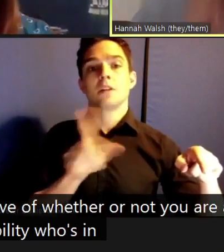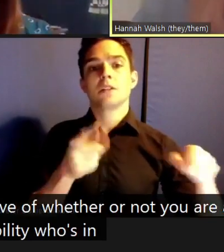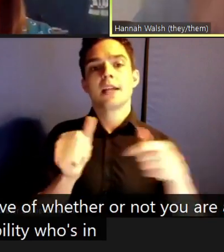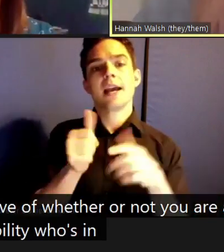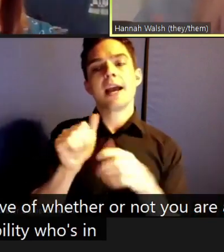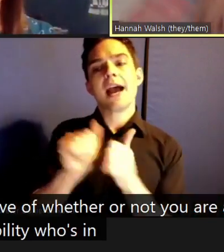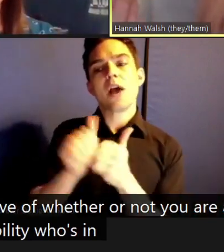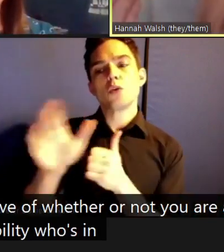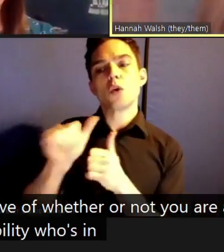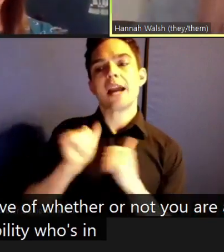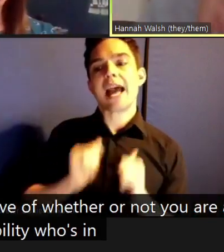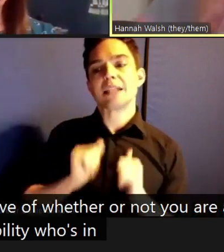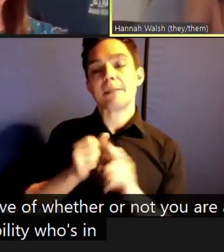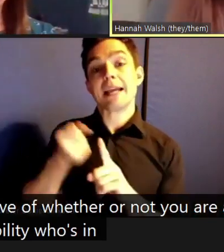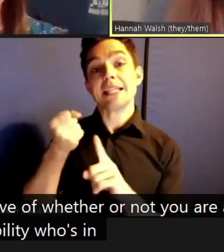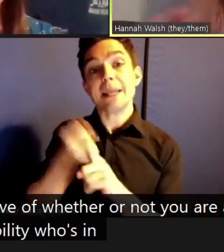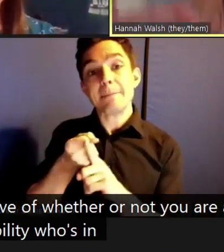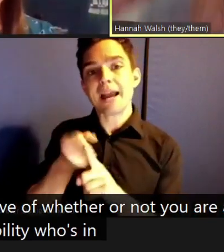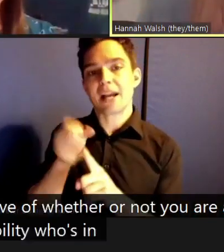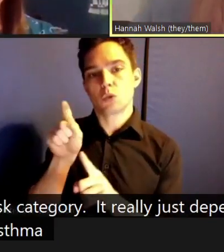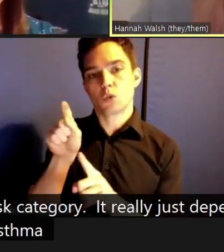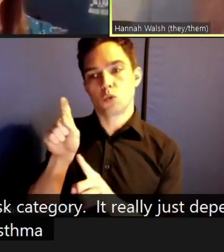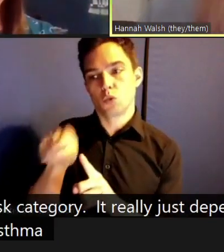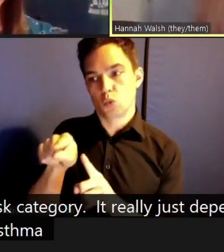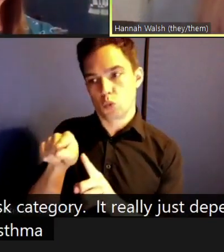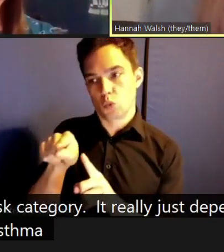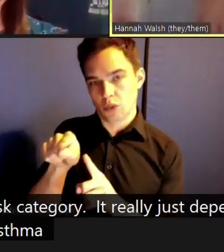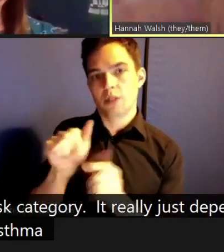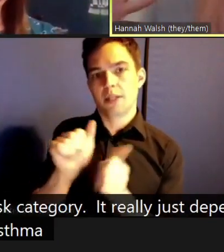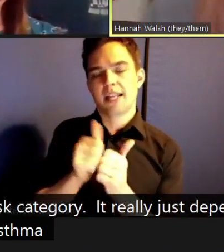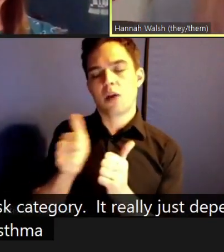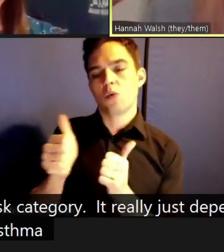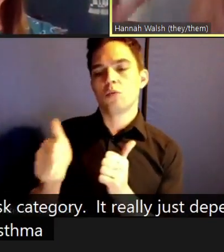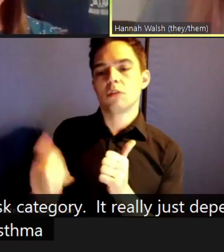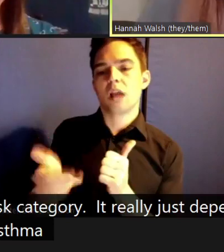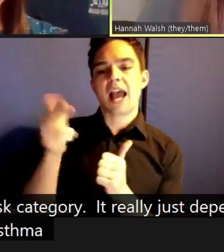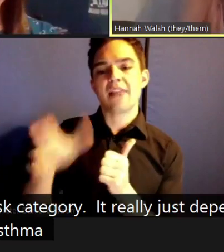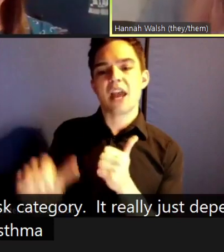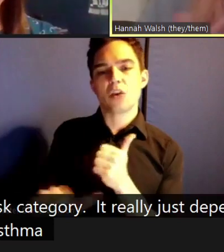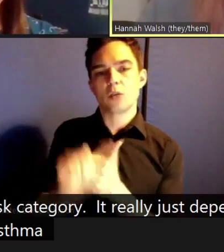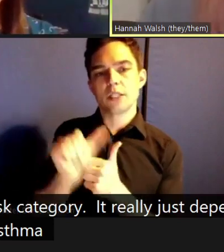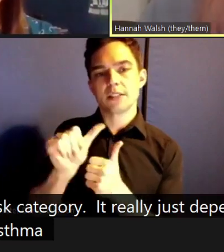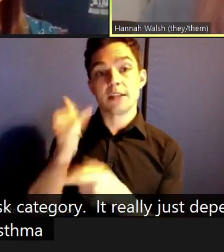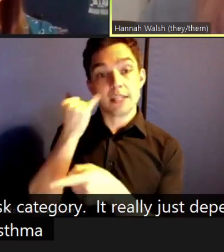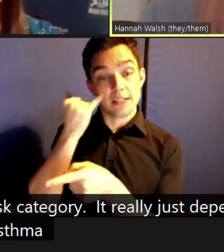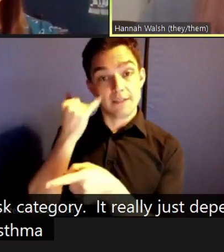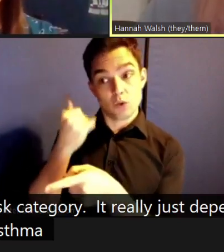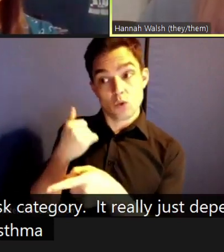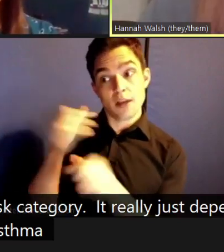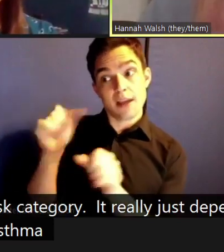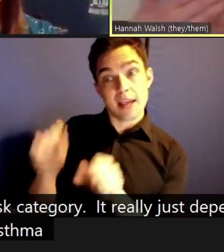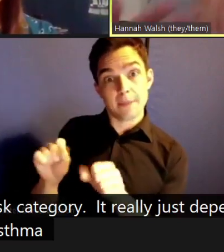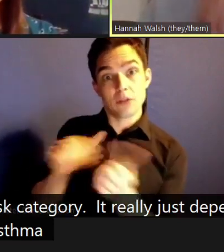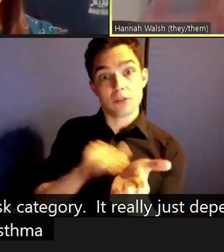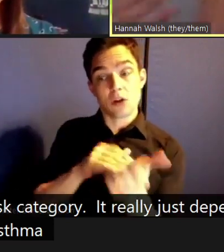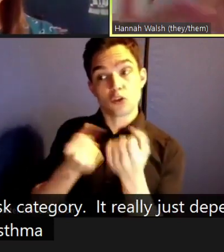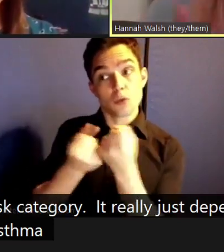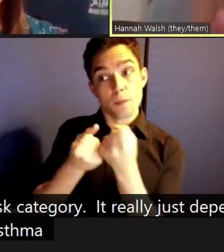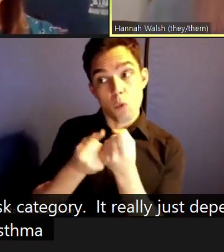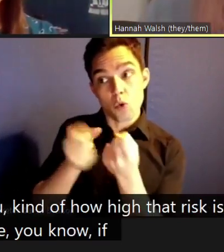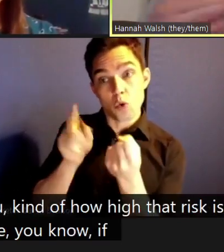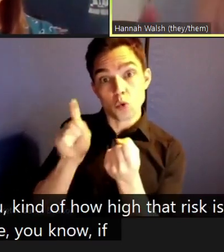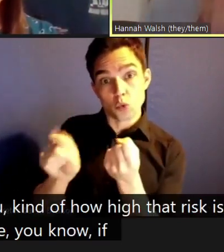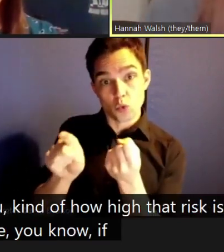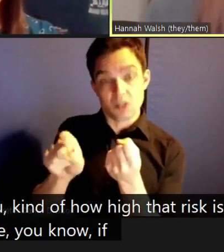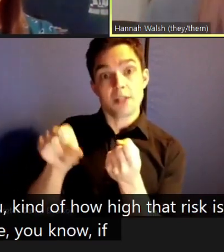impacts you, kind of how high that risk is. And if you are able, if you have a doctor supporting you and saying, yes,